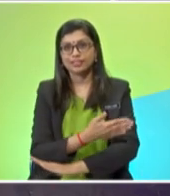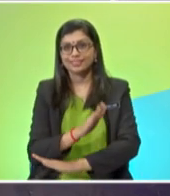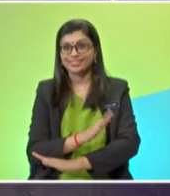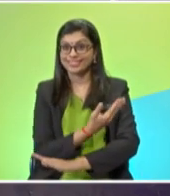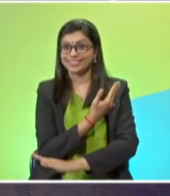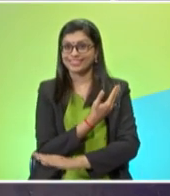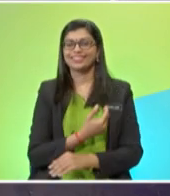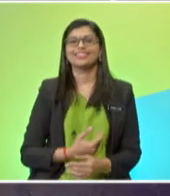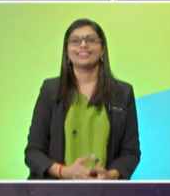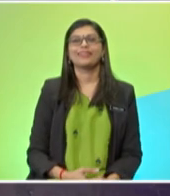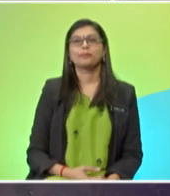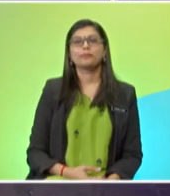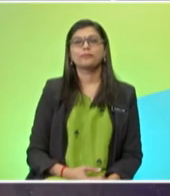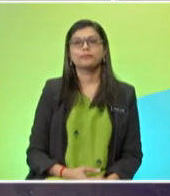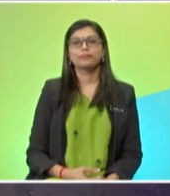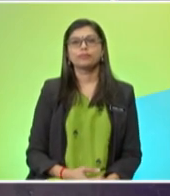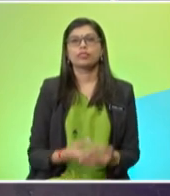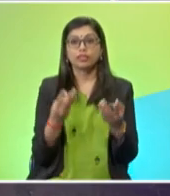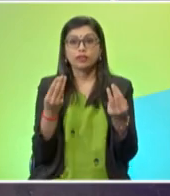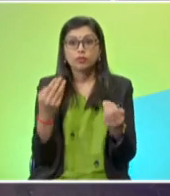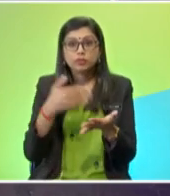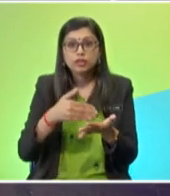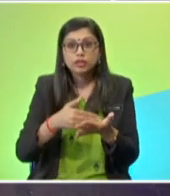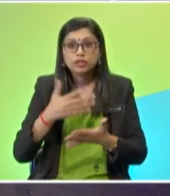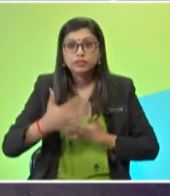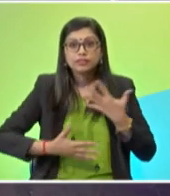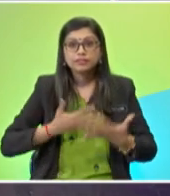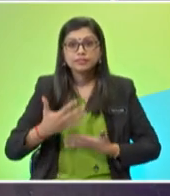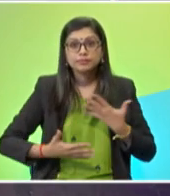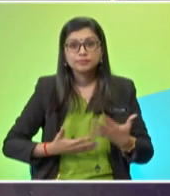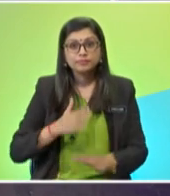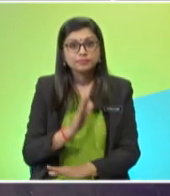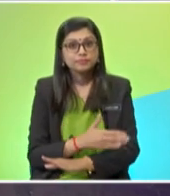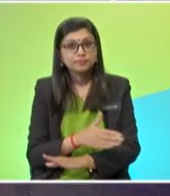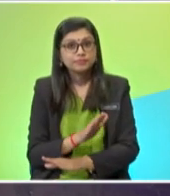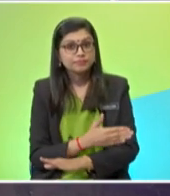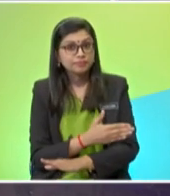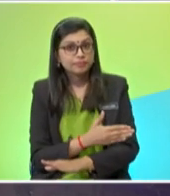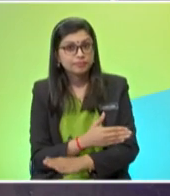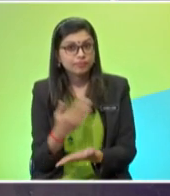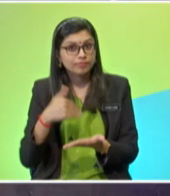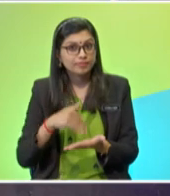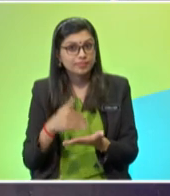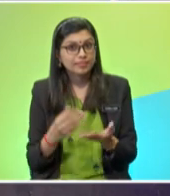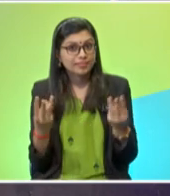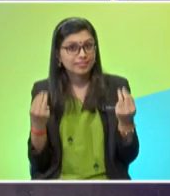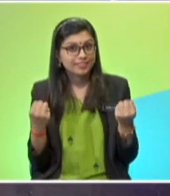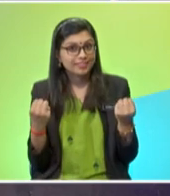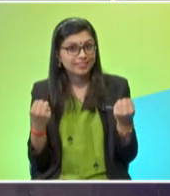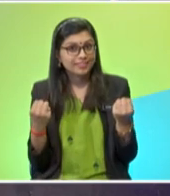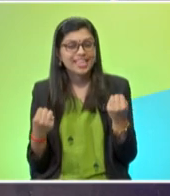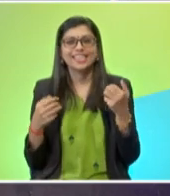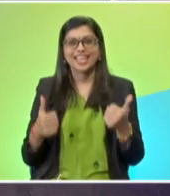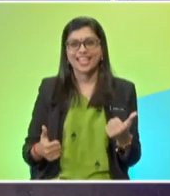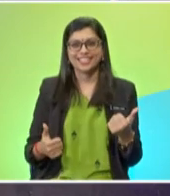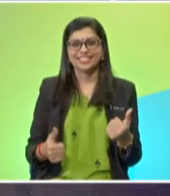home, you are all so fit. Do you want to sing the song again? Excuse me. Do you want to sing the song again together? I think we all do.